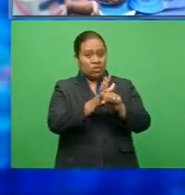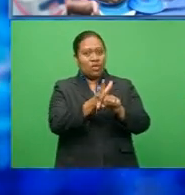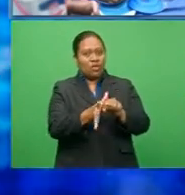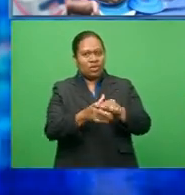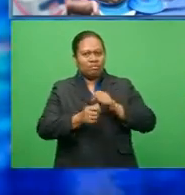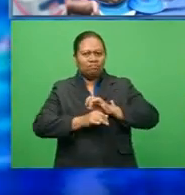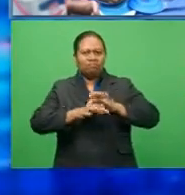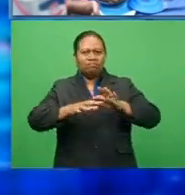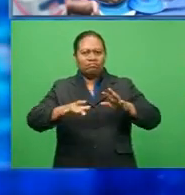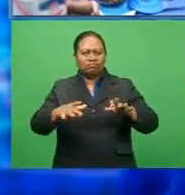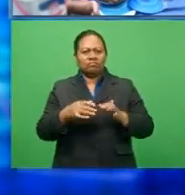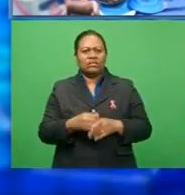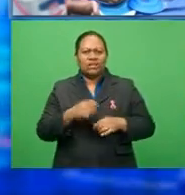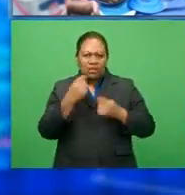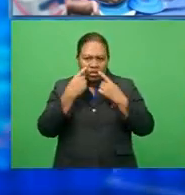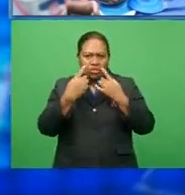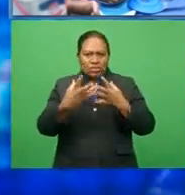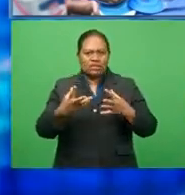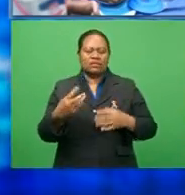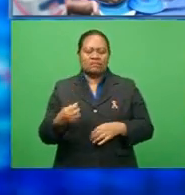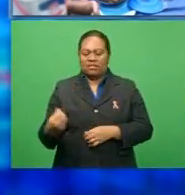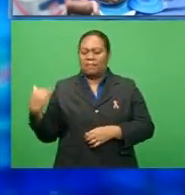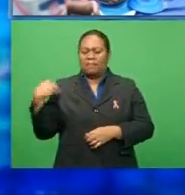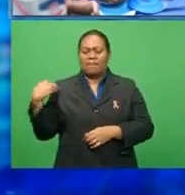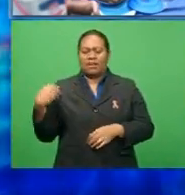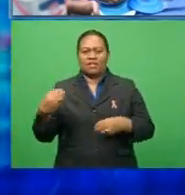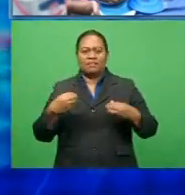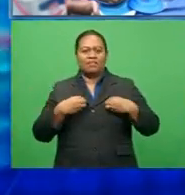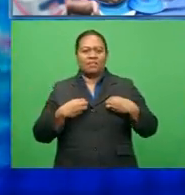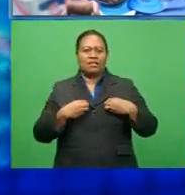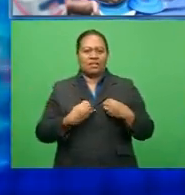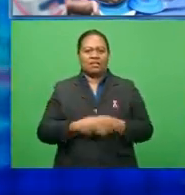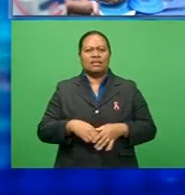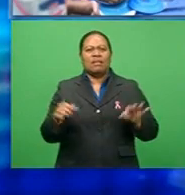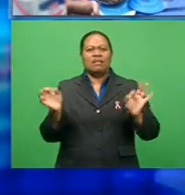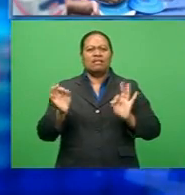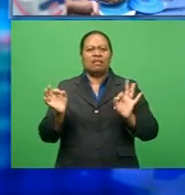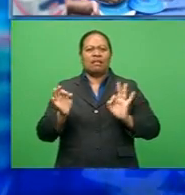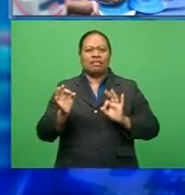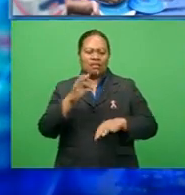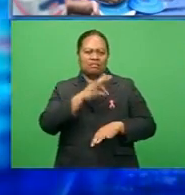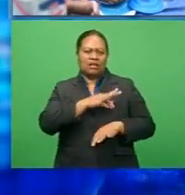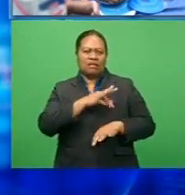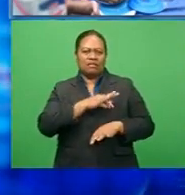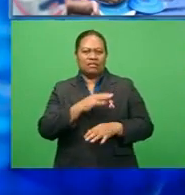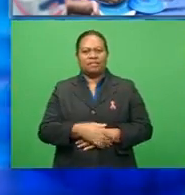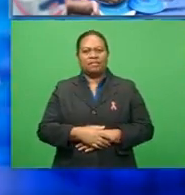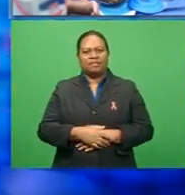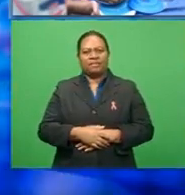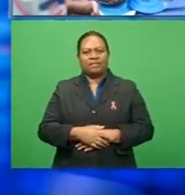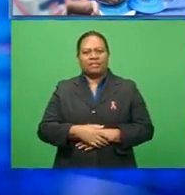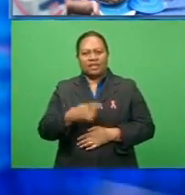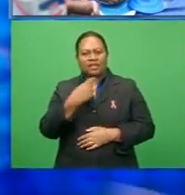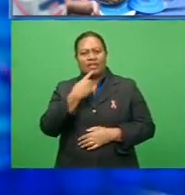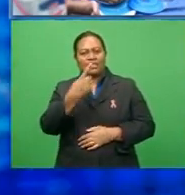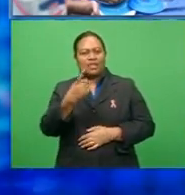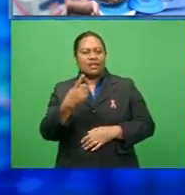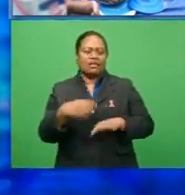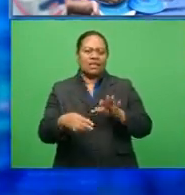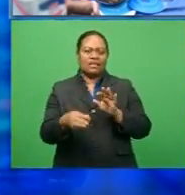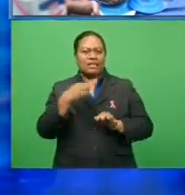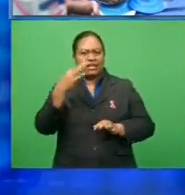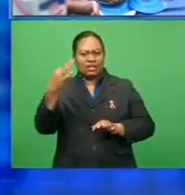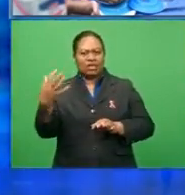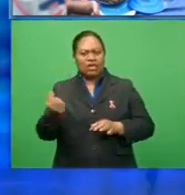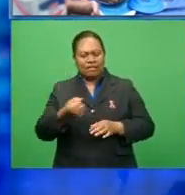coronavirus pandemic has drastically impacted their business, with minimal profits earned by sustenance. Josiah Nanunga was in Singadaka and files